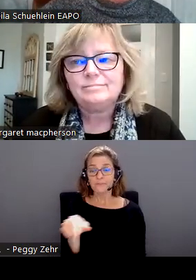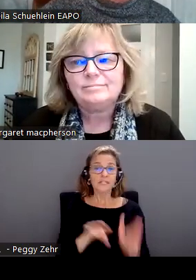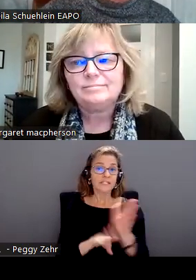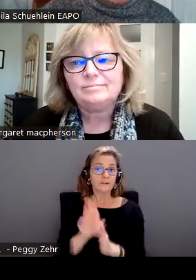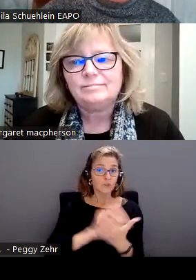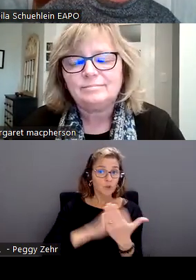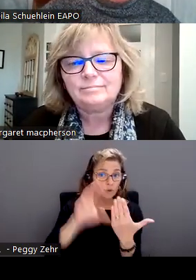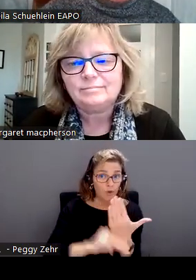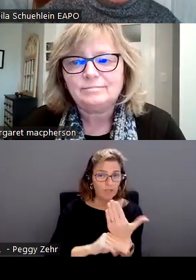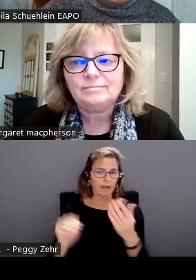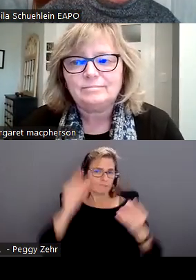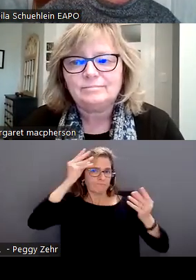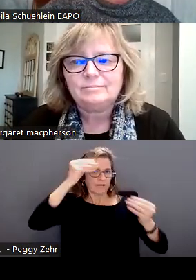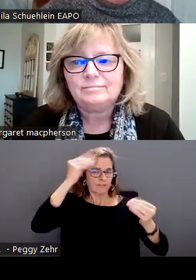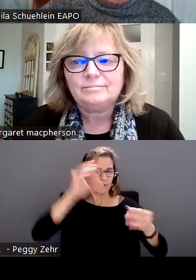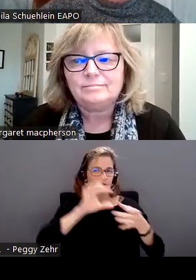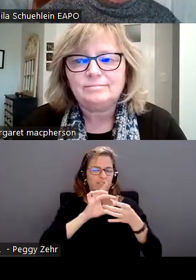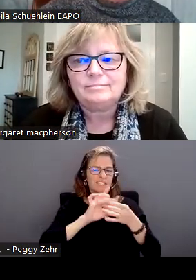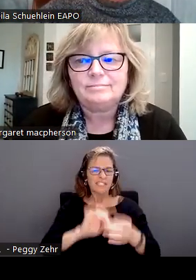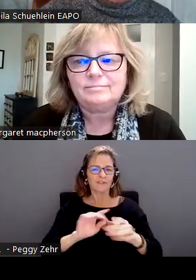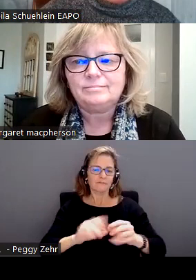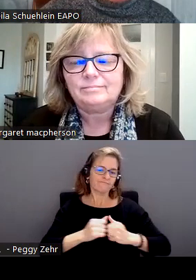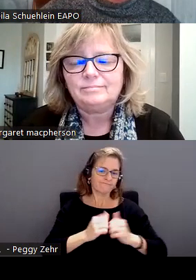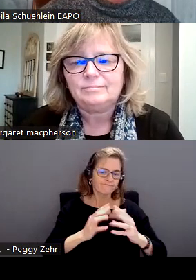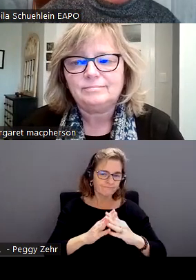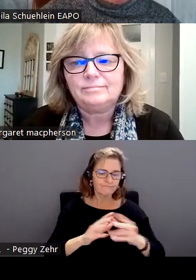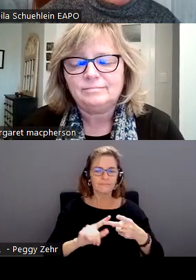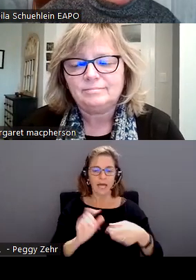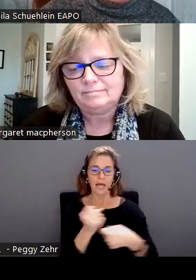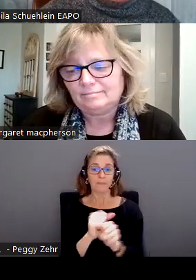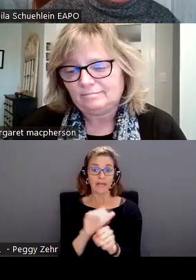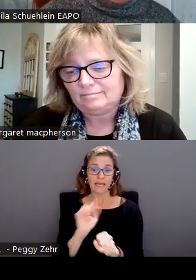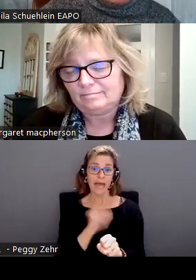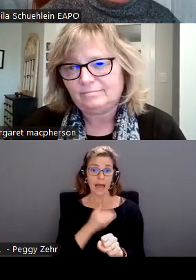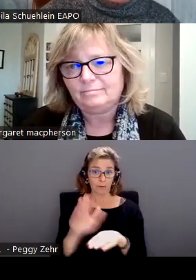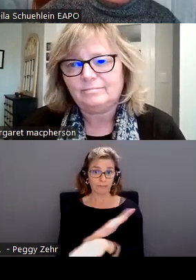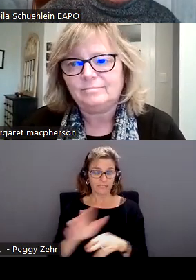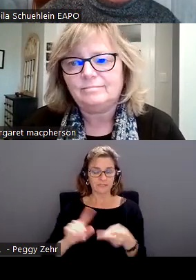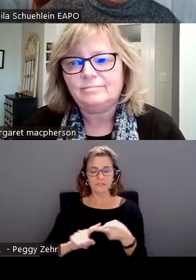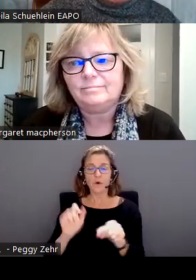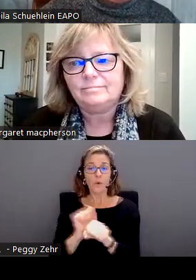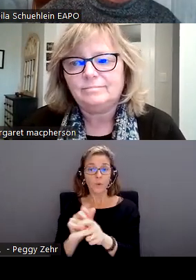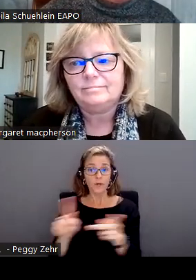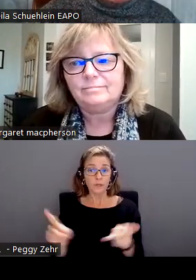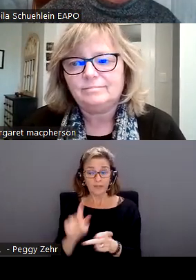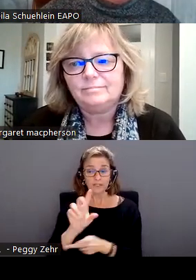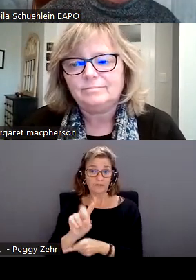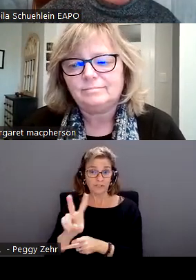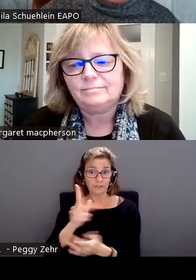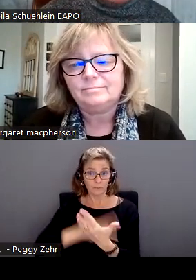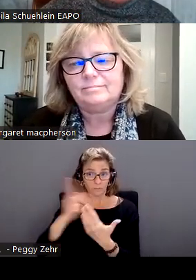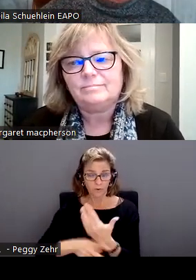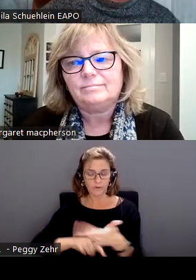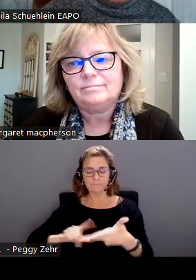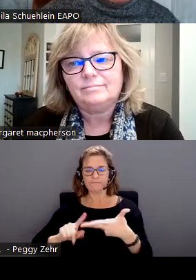initiatives, including the Make It Our Business, Workplace Domestic Violence Program, and It's Not Right, Neighbours, Friends and Families for